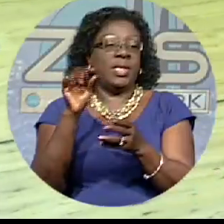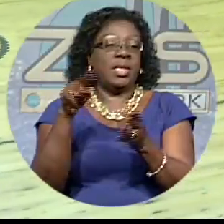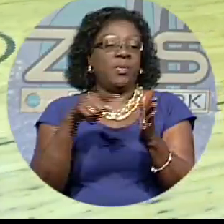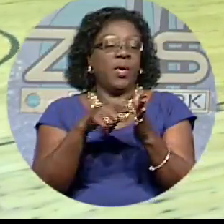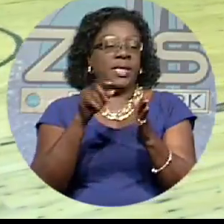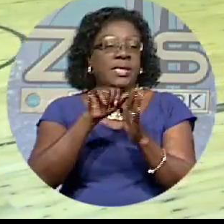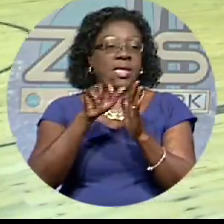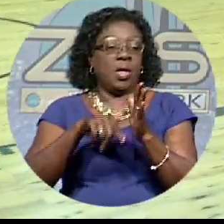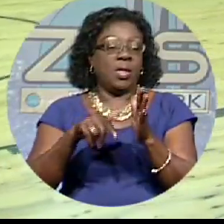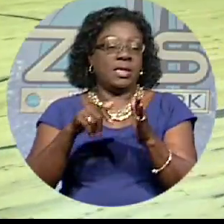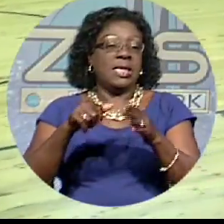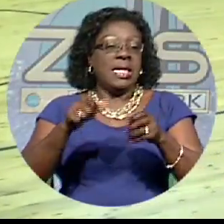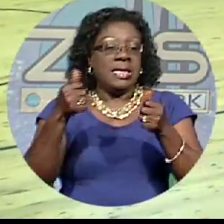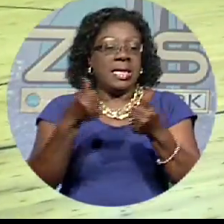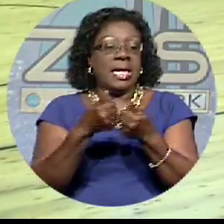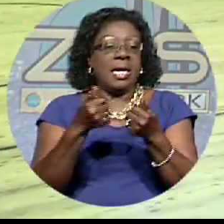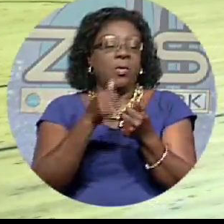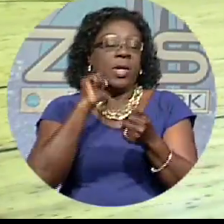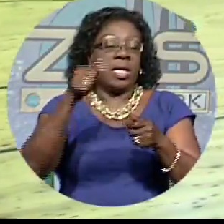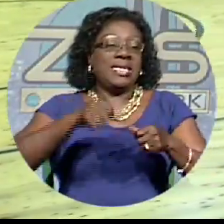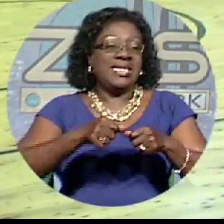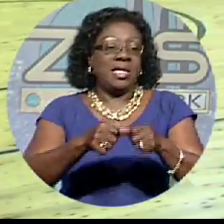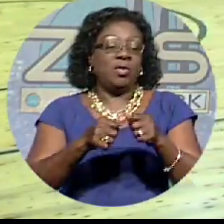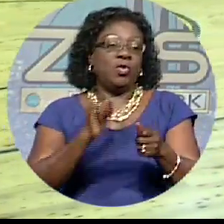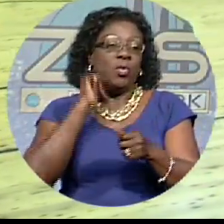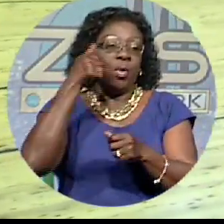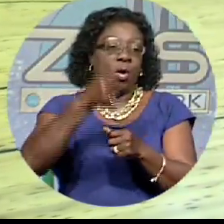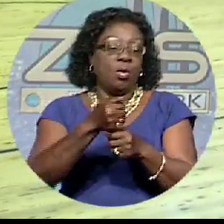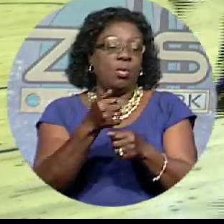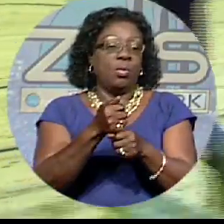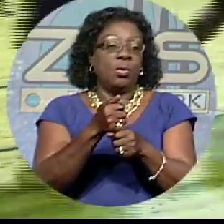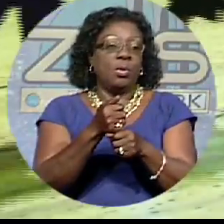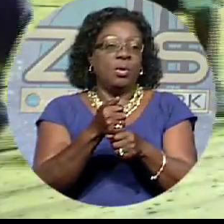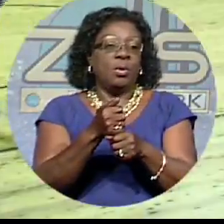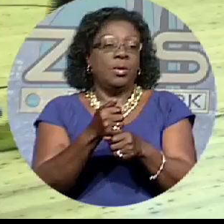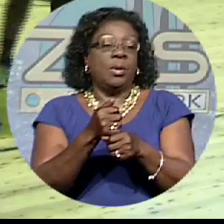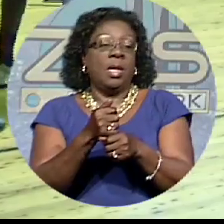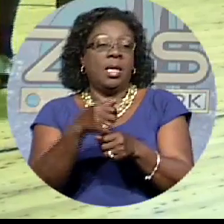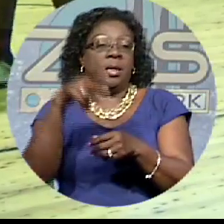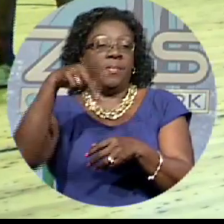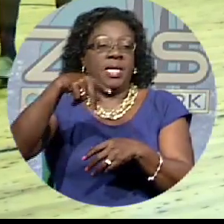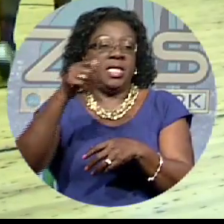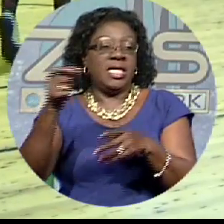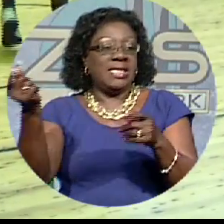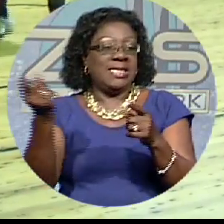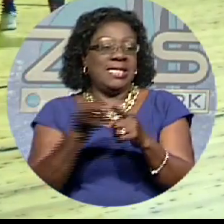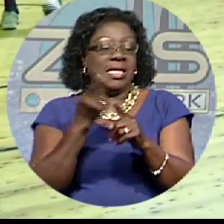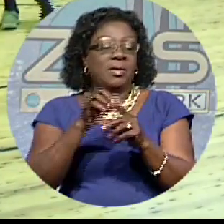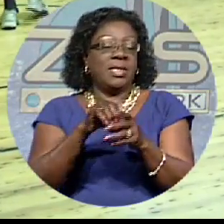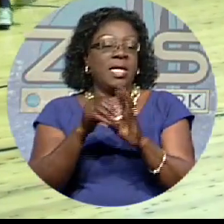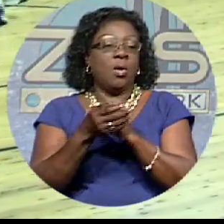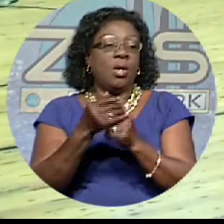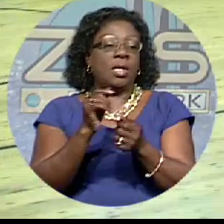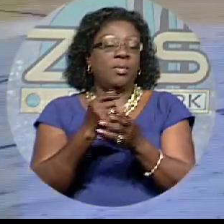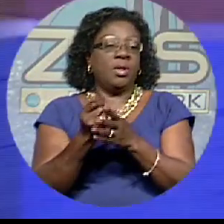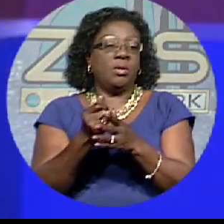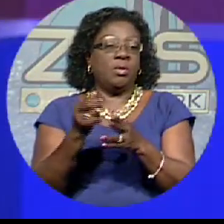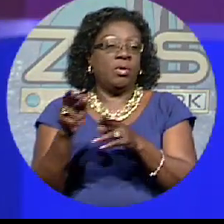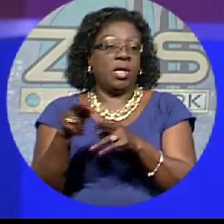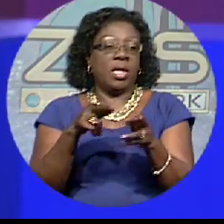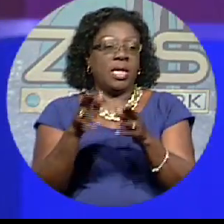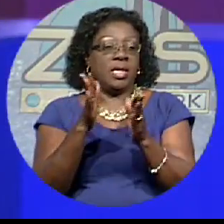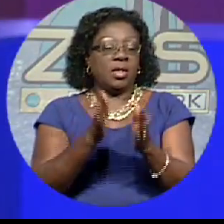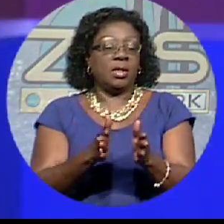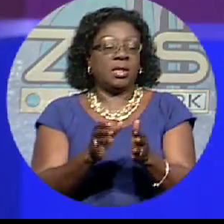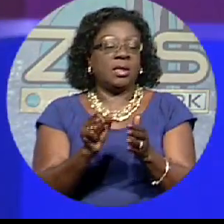continue tomorrow with 2 games. The Island Luck Pros will play the Double R Service Limited Cleaners, and the PJ Stingers will take on the Patrón Regulators.